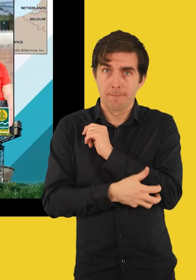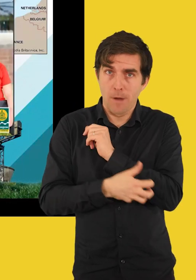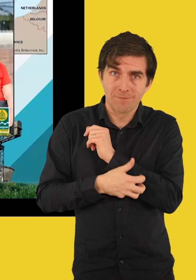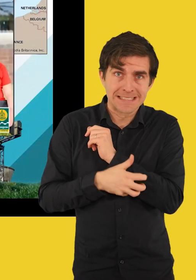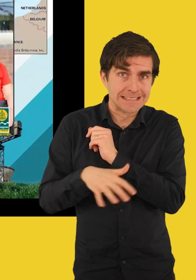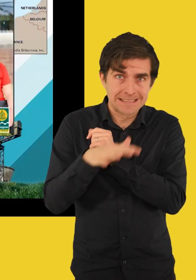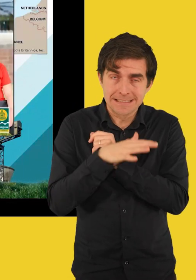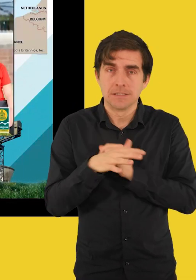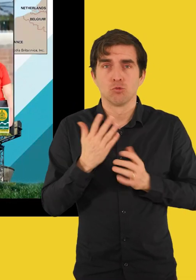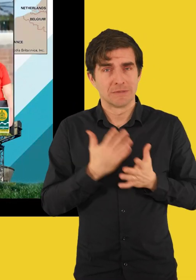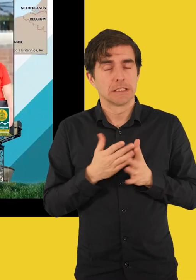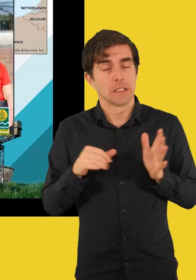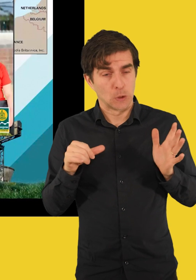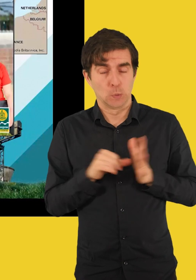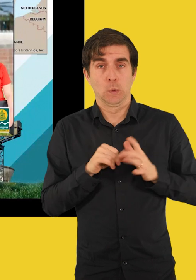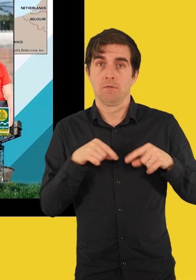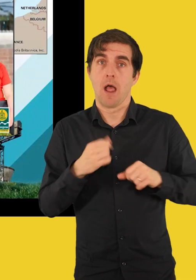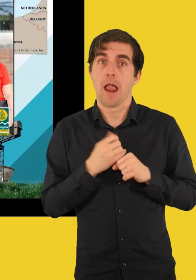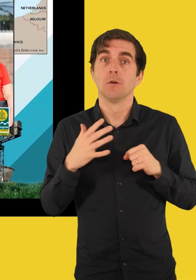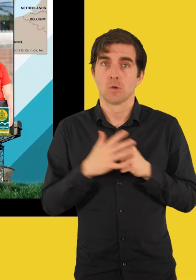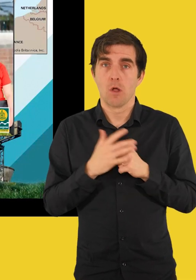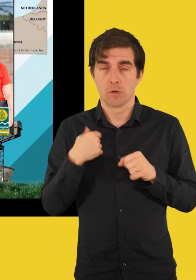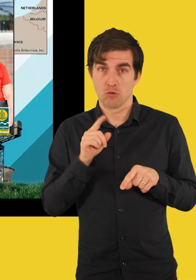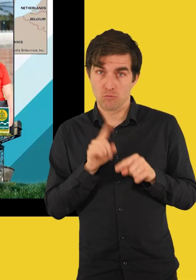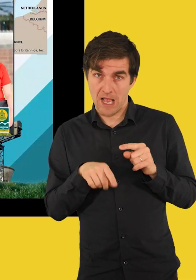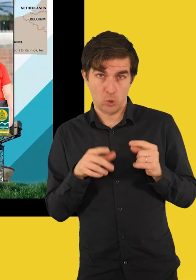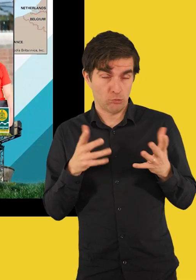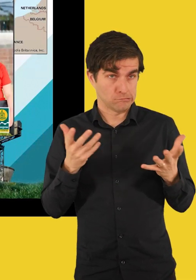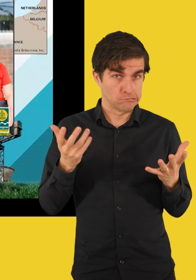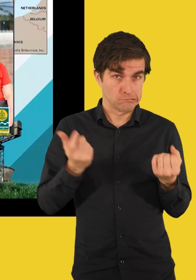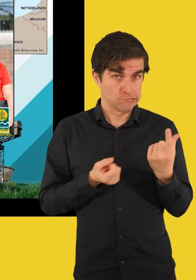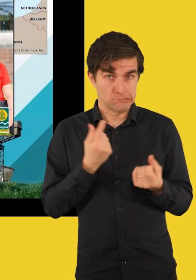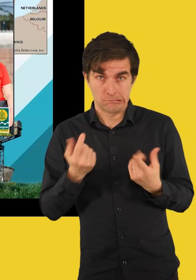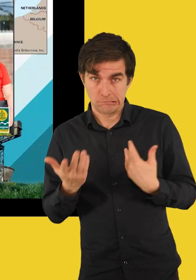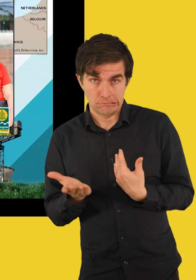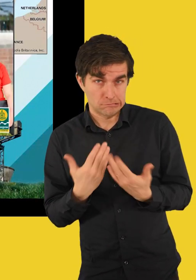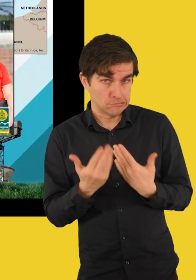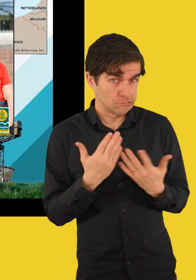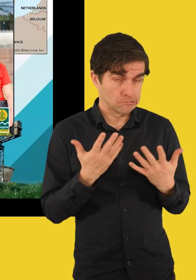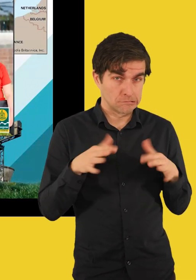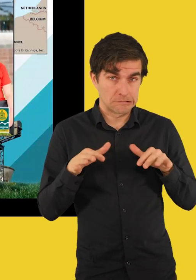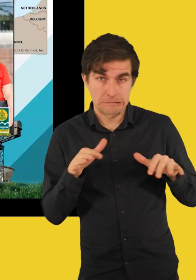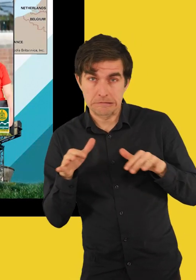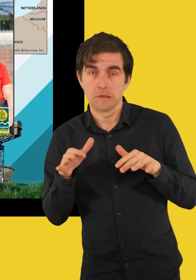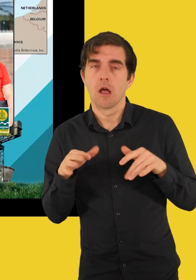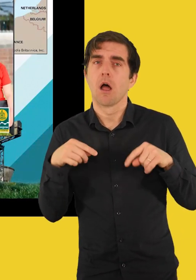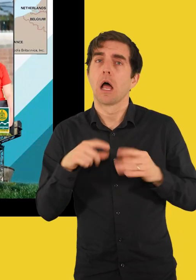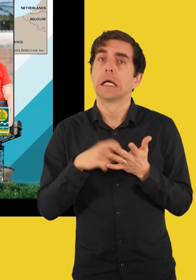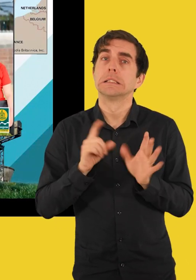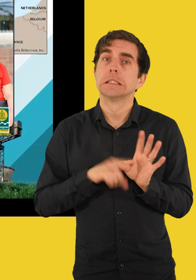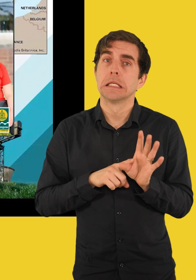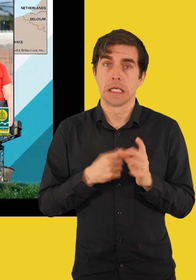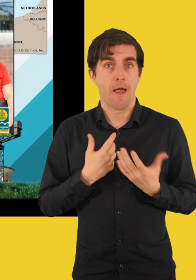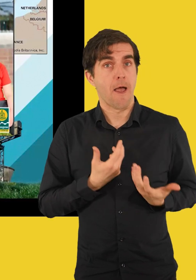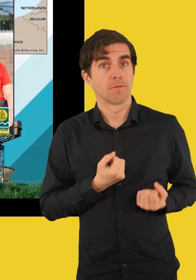poverty. And it's quite a challenging time for us in Glasgow, trying to juggle all of these different aspects in terms of what we're doing. But as a city, what